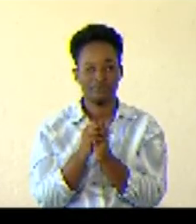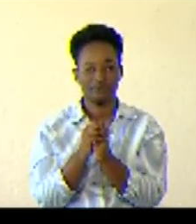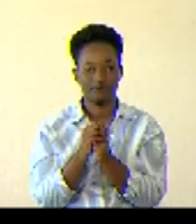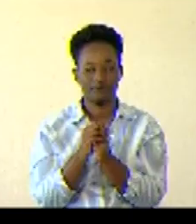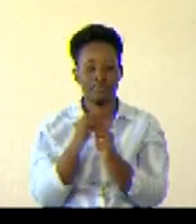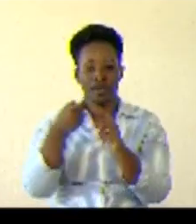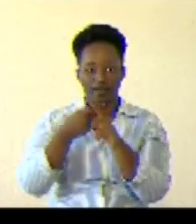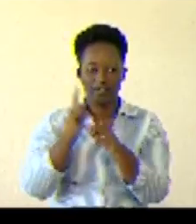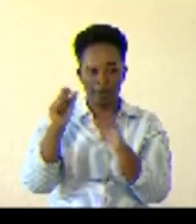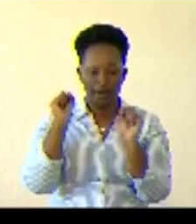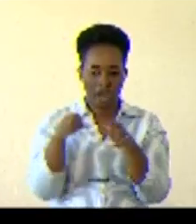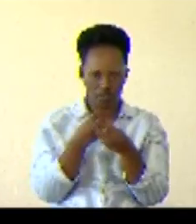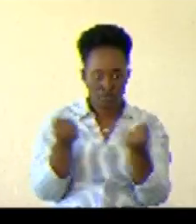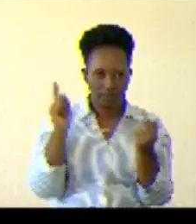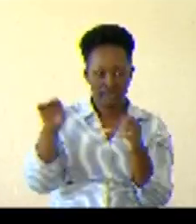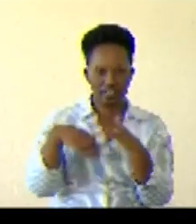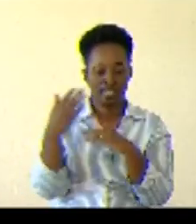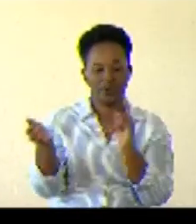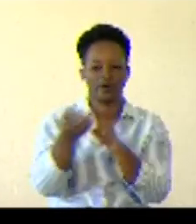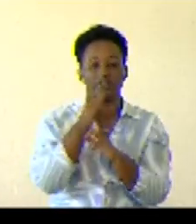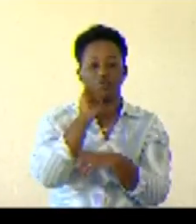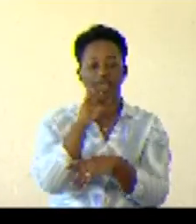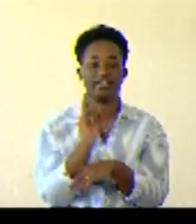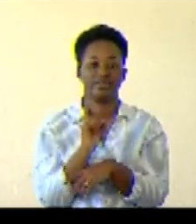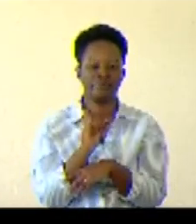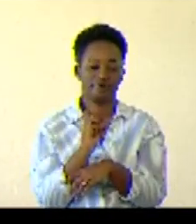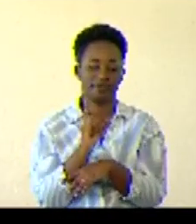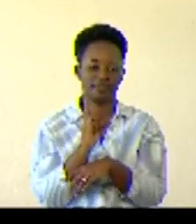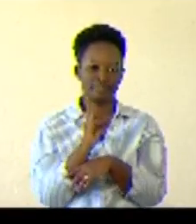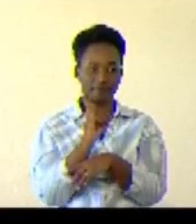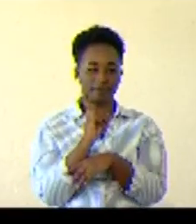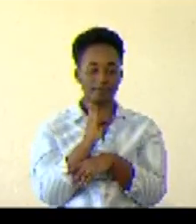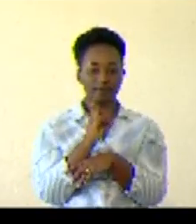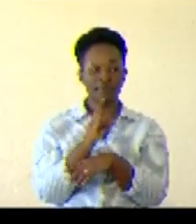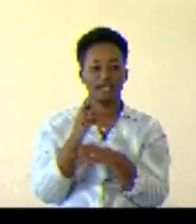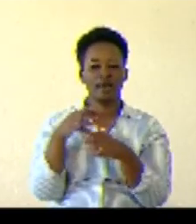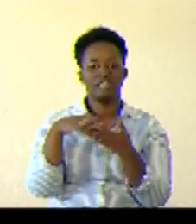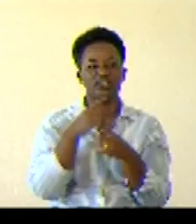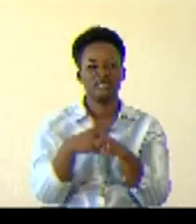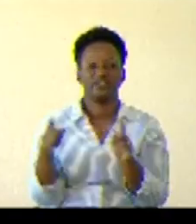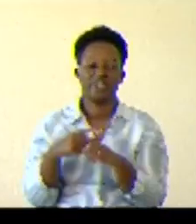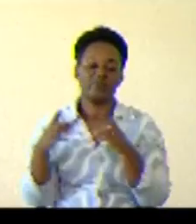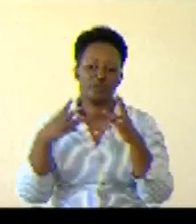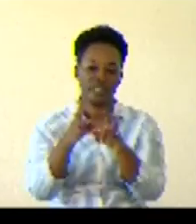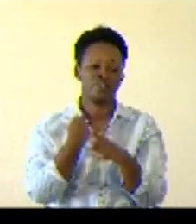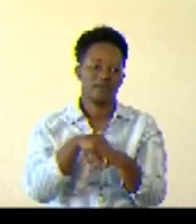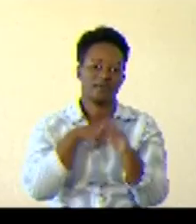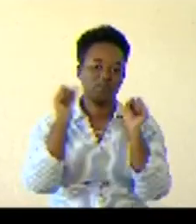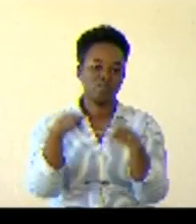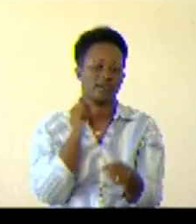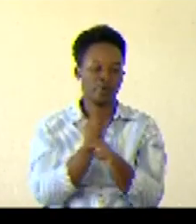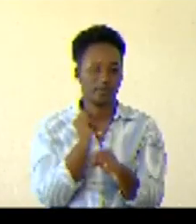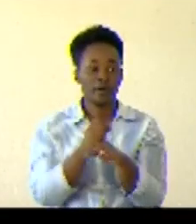Then from here you can solve this, then you get your disposable income. So there are very many ways how you can work out this.